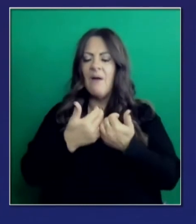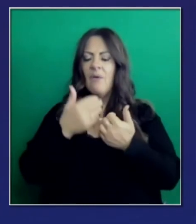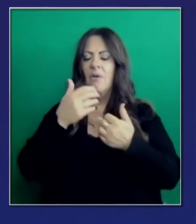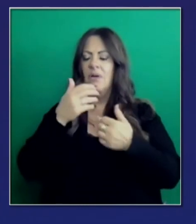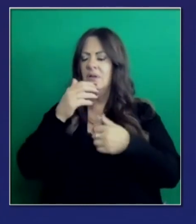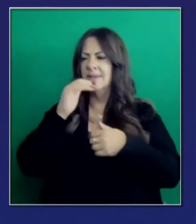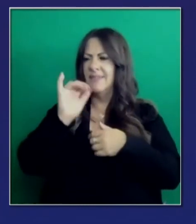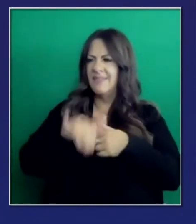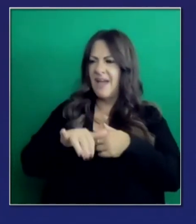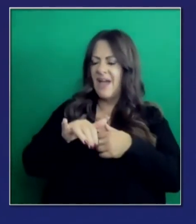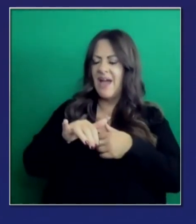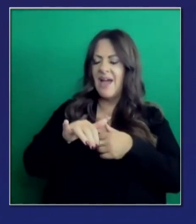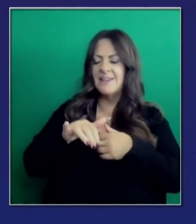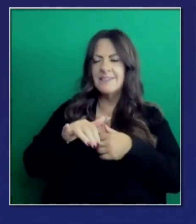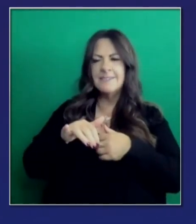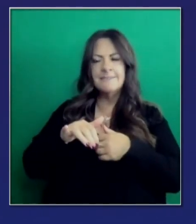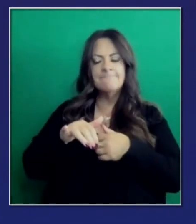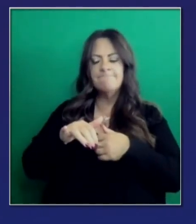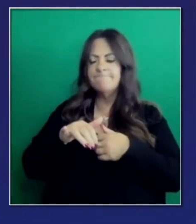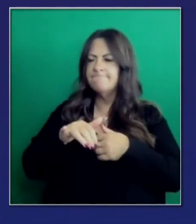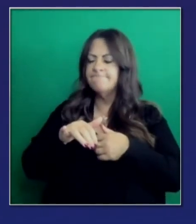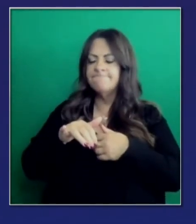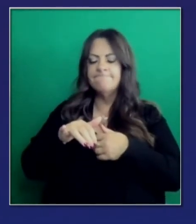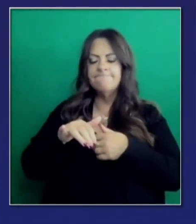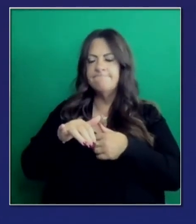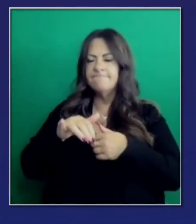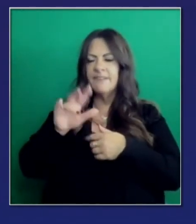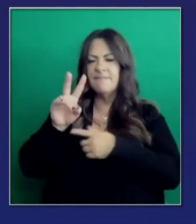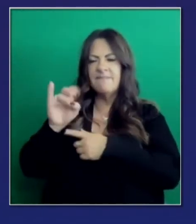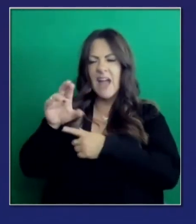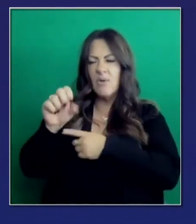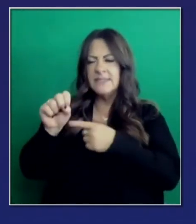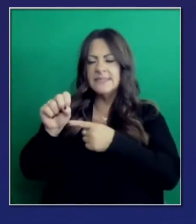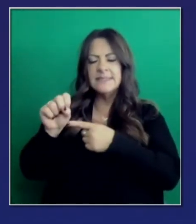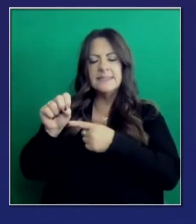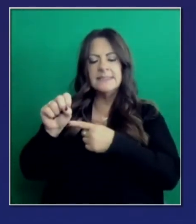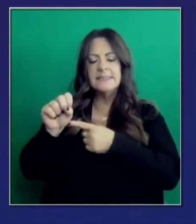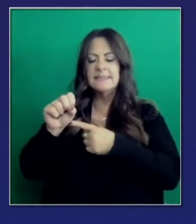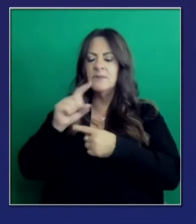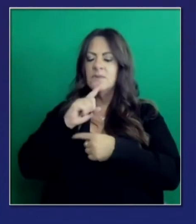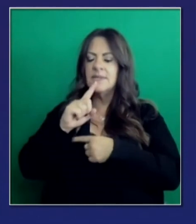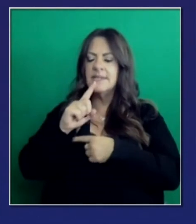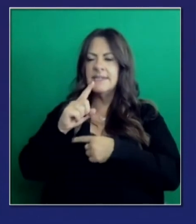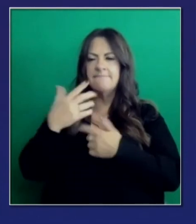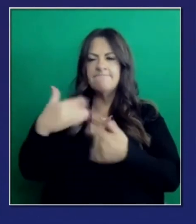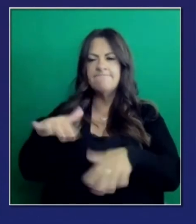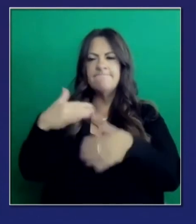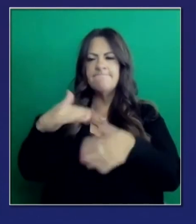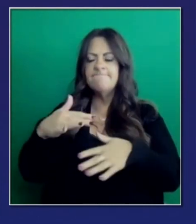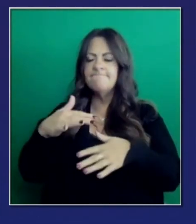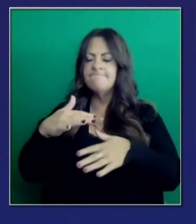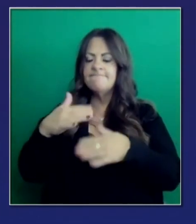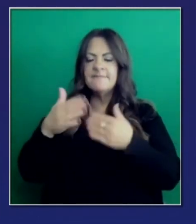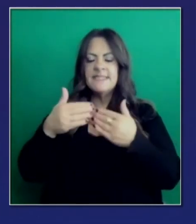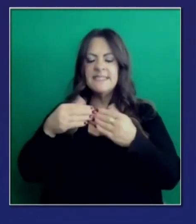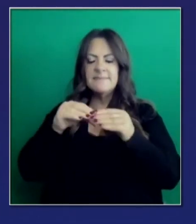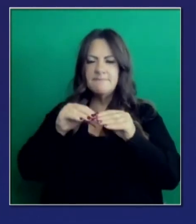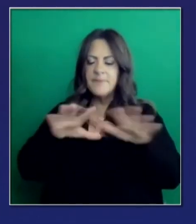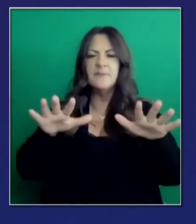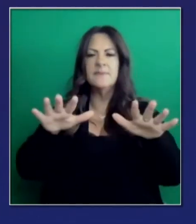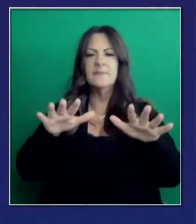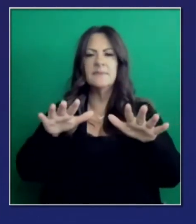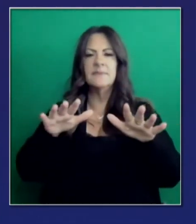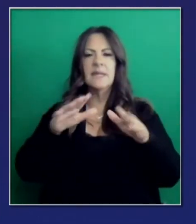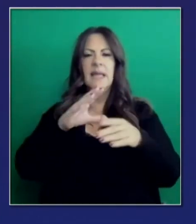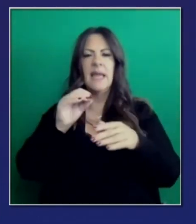of throw us a curveball in a way and to decide what the right interventions are. And to date, we've used the blueprint, we've